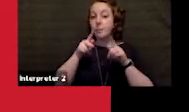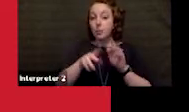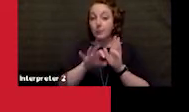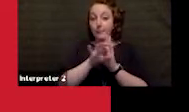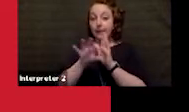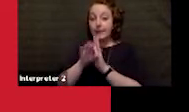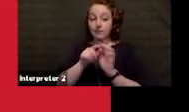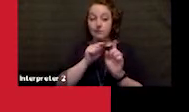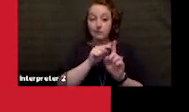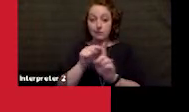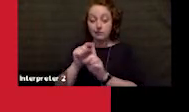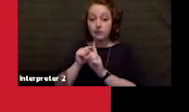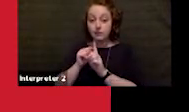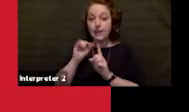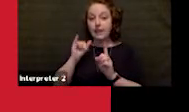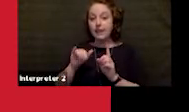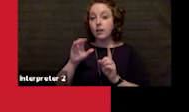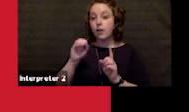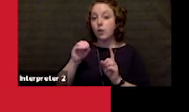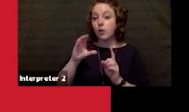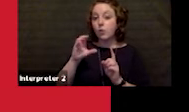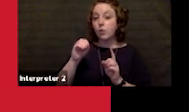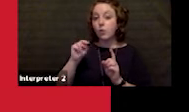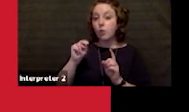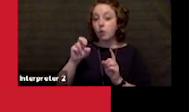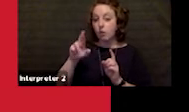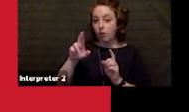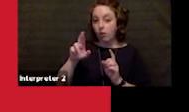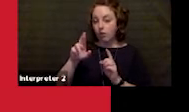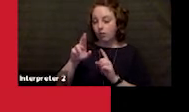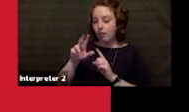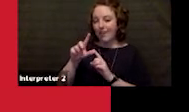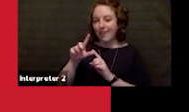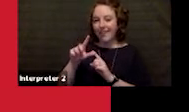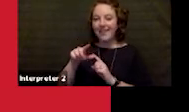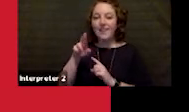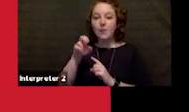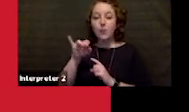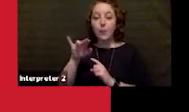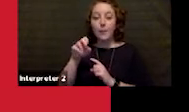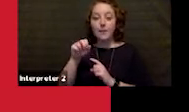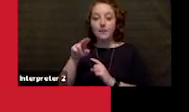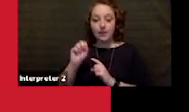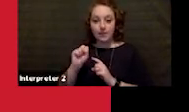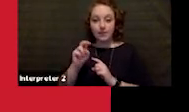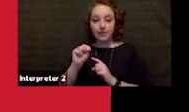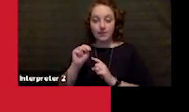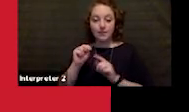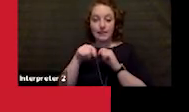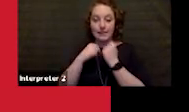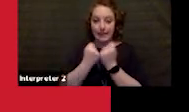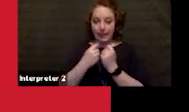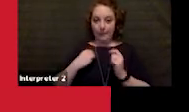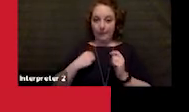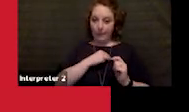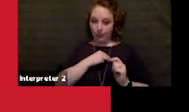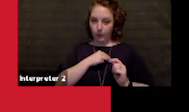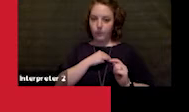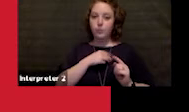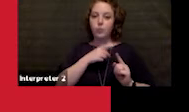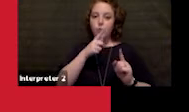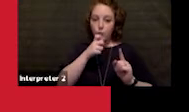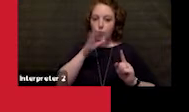the O'Connell-Robertson team members. Oh, right. Thank you. That are going to facilitate the discussion to make sure we have time to talk about all the topics. And